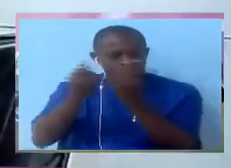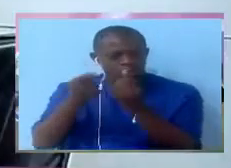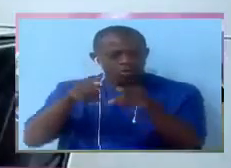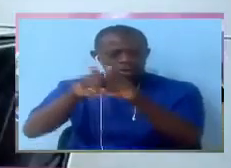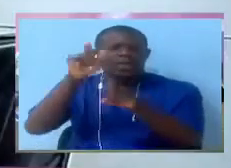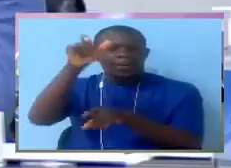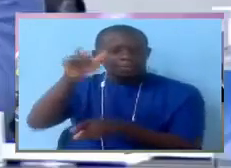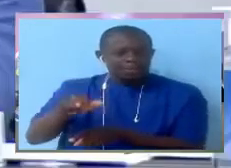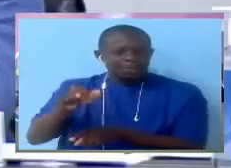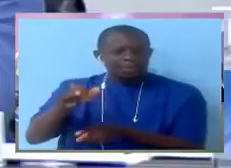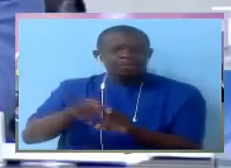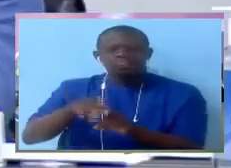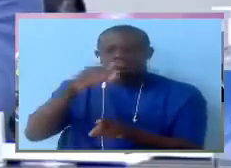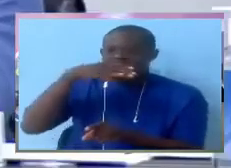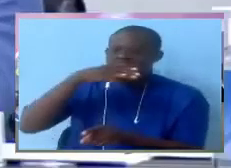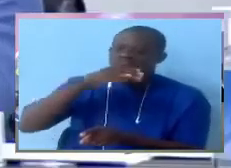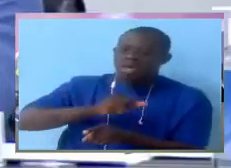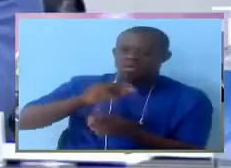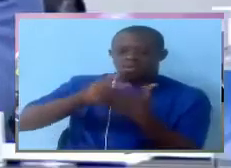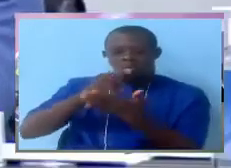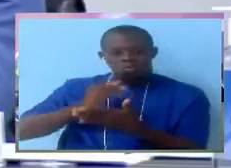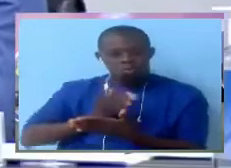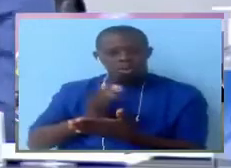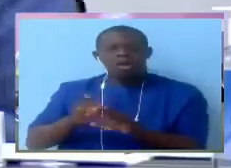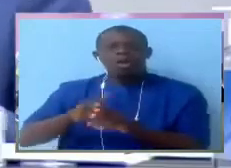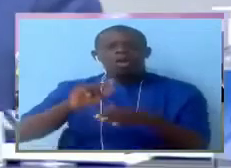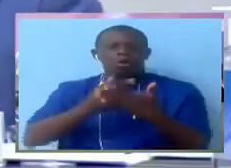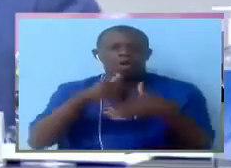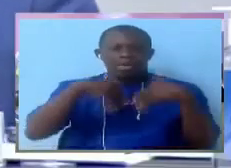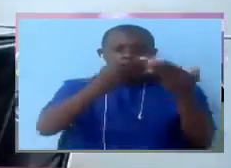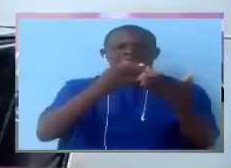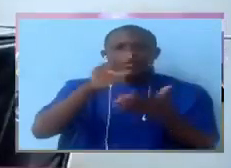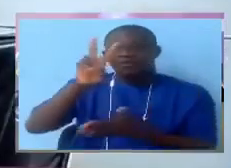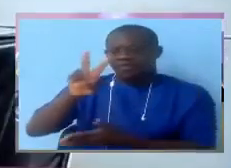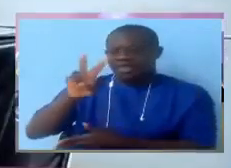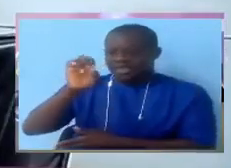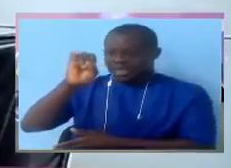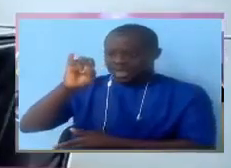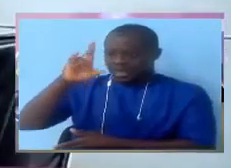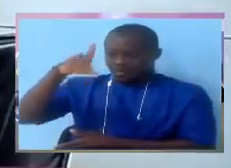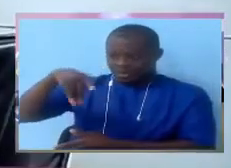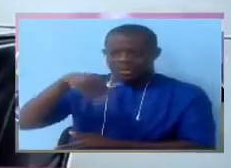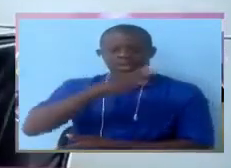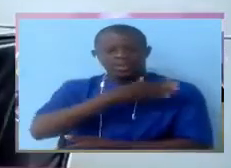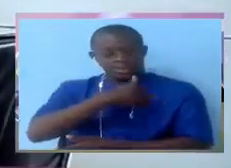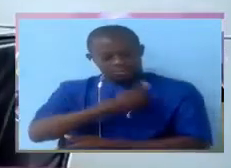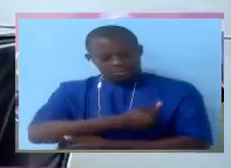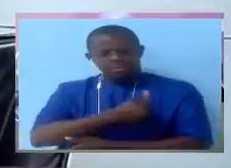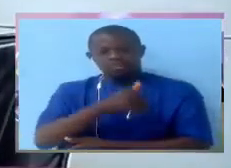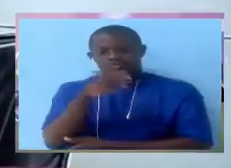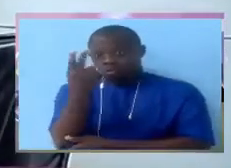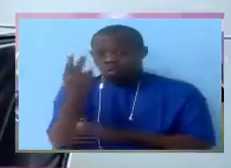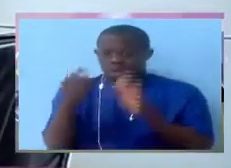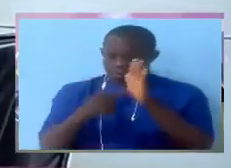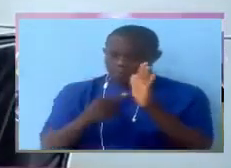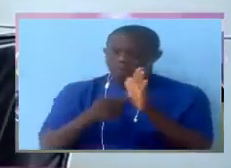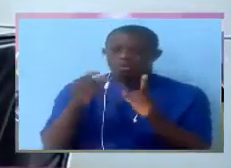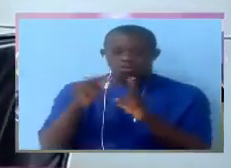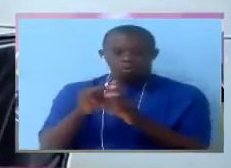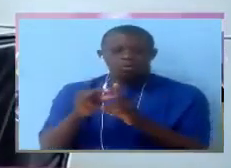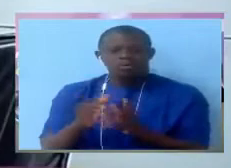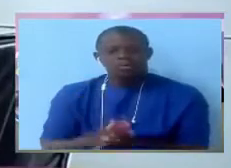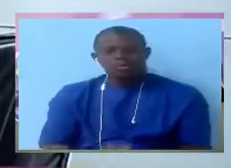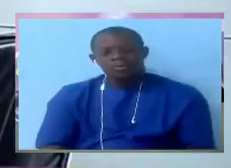Yes. Give him or her the VIP treatment. Yes. Benen bi moy wax ne topato len ko. Benen bi